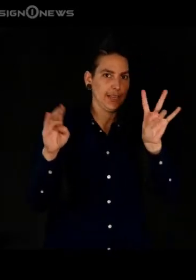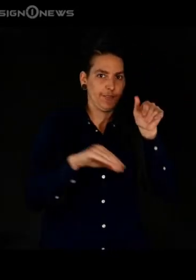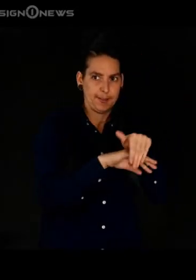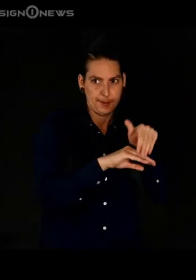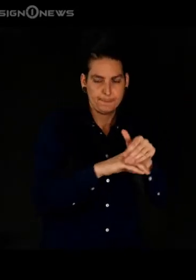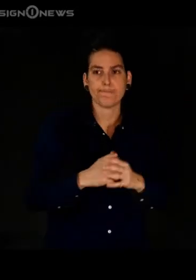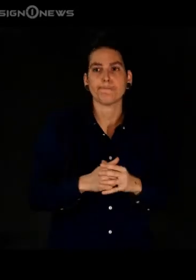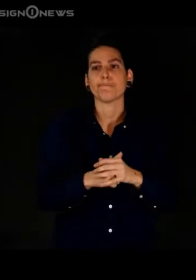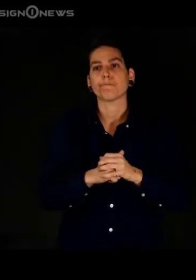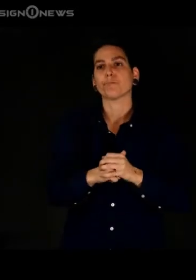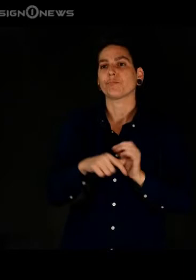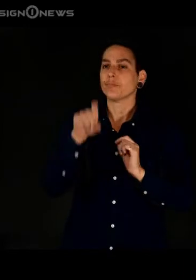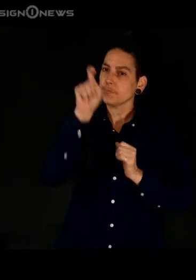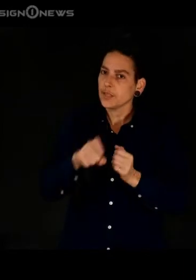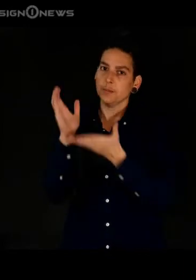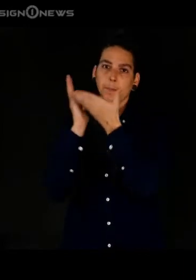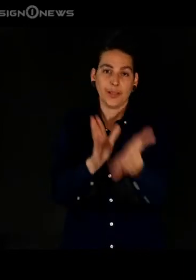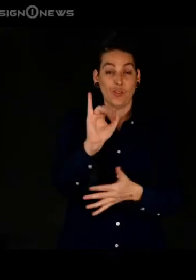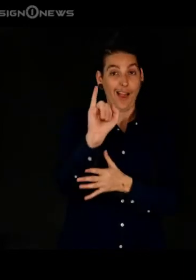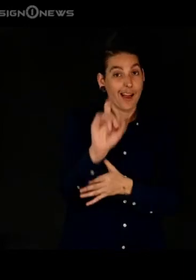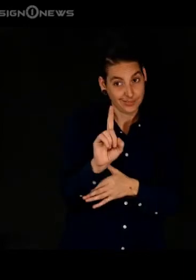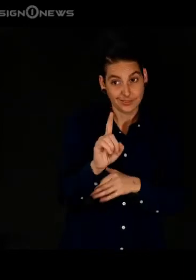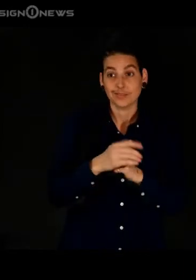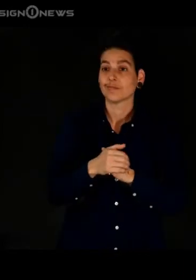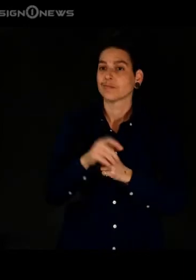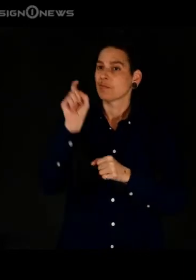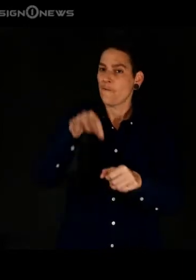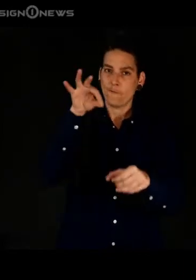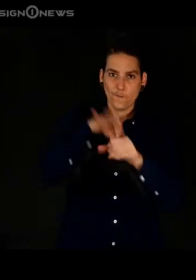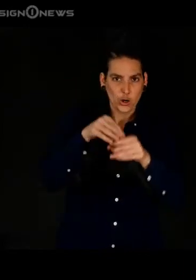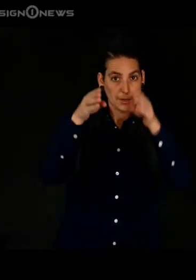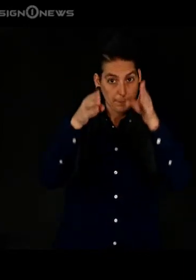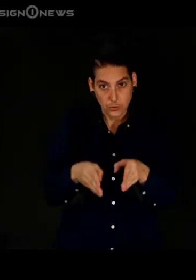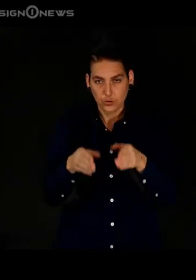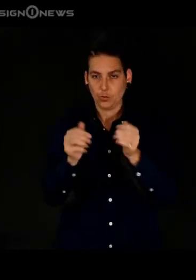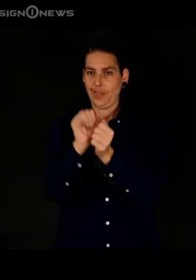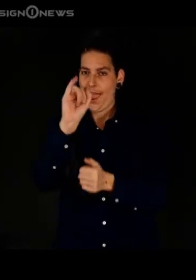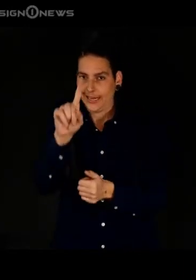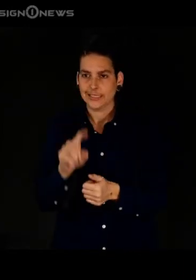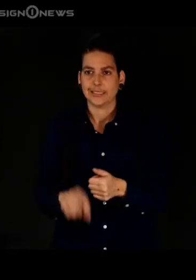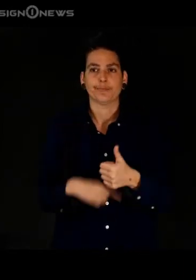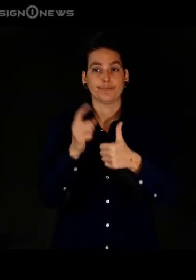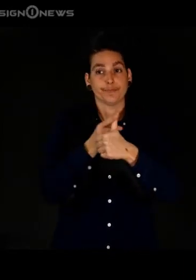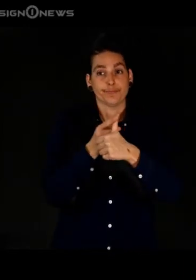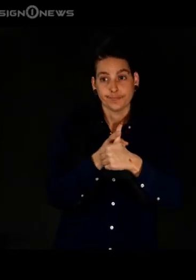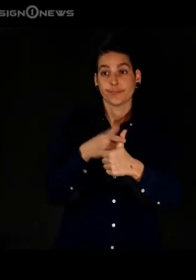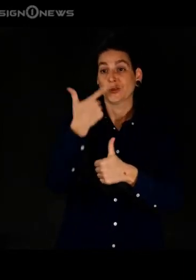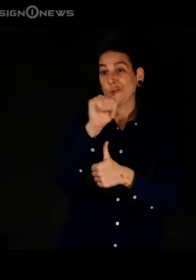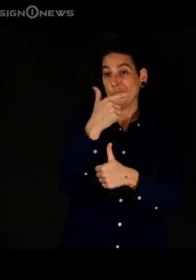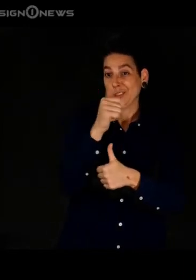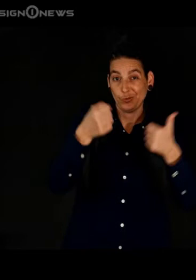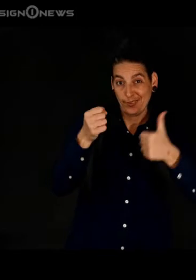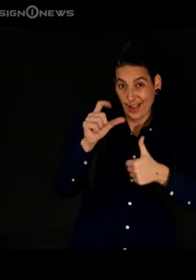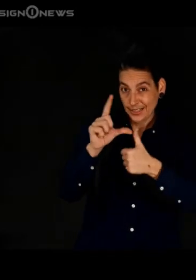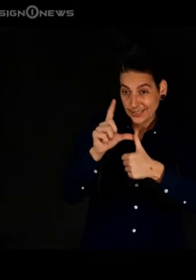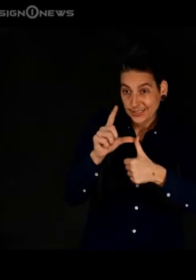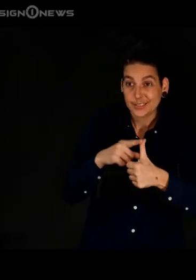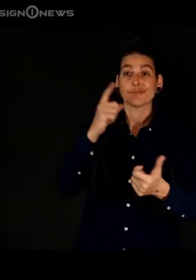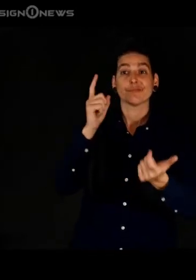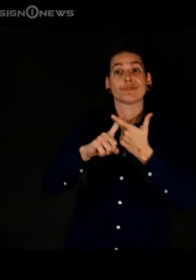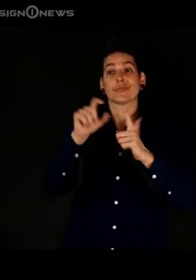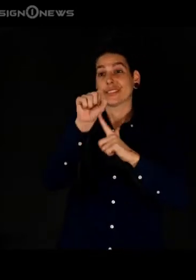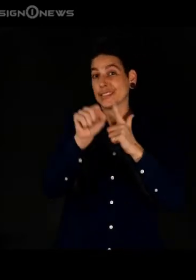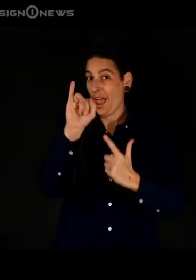You must take your ID to vote in person. This has to be either a Georgia driver's license or